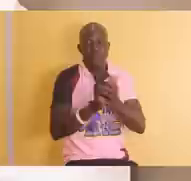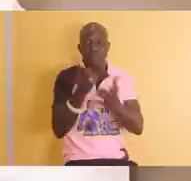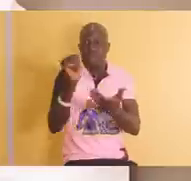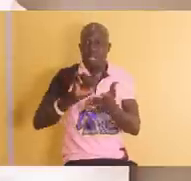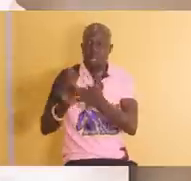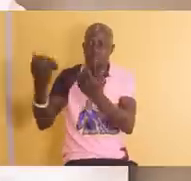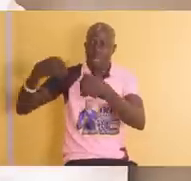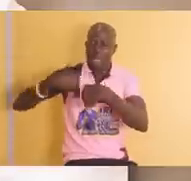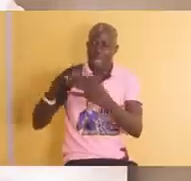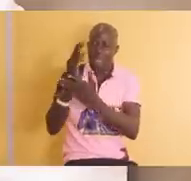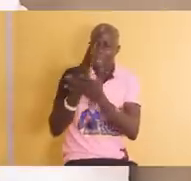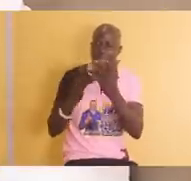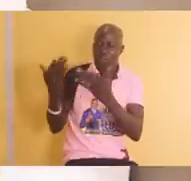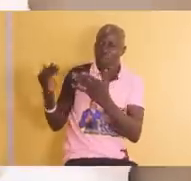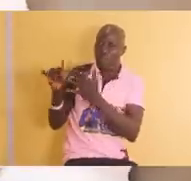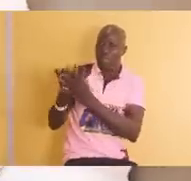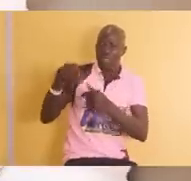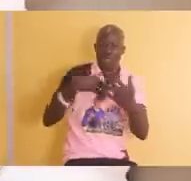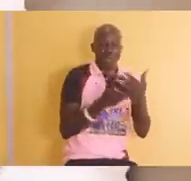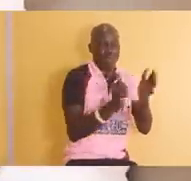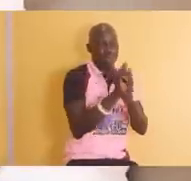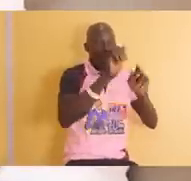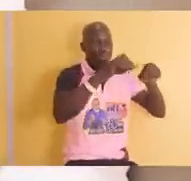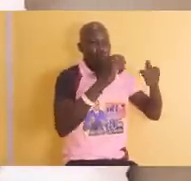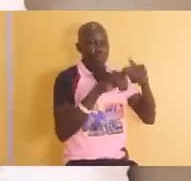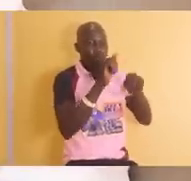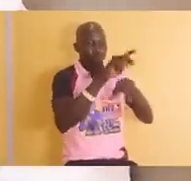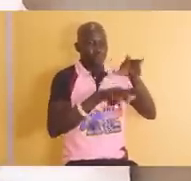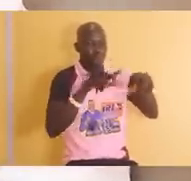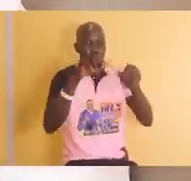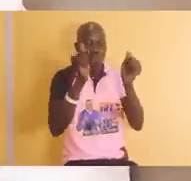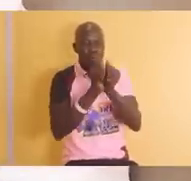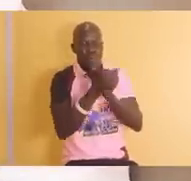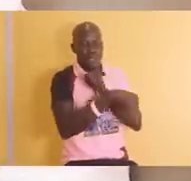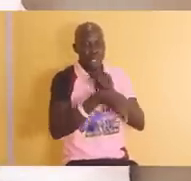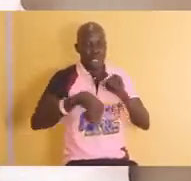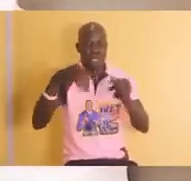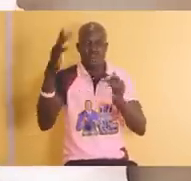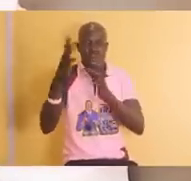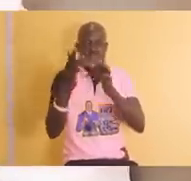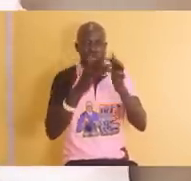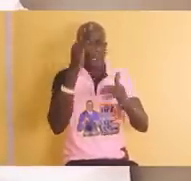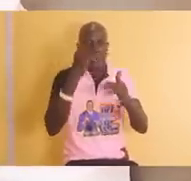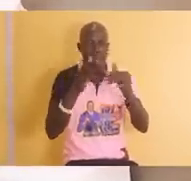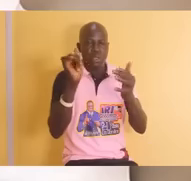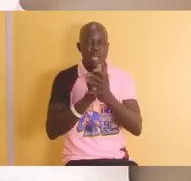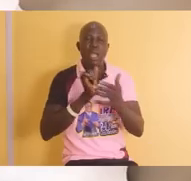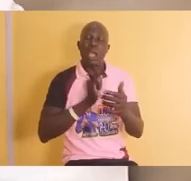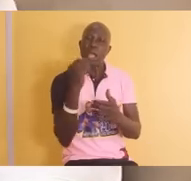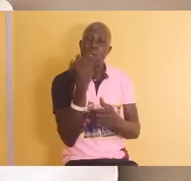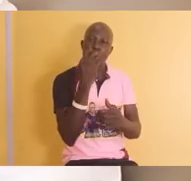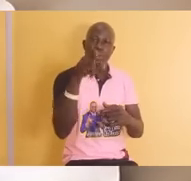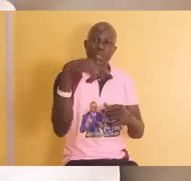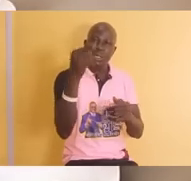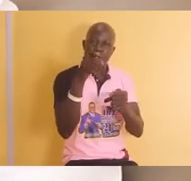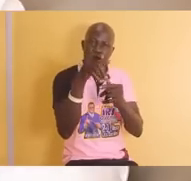wá díẹ̀ tó fi ẹsẹ̀ ara wọn rìn. They now become the person that is working with their feet. Àjámi ta ló kapa. In the name of Jesus. Èmi sọ